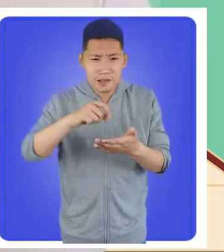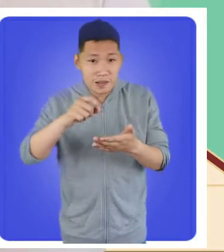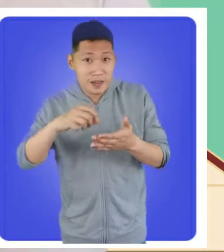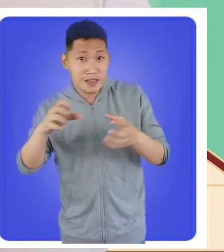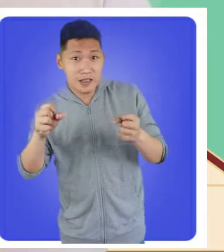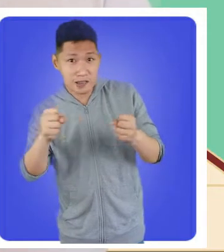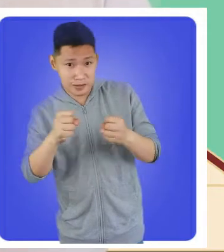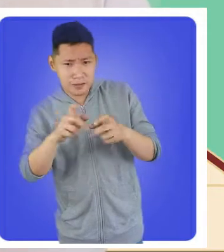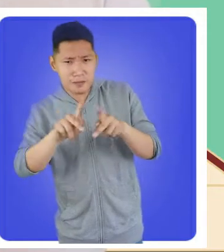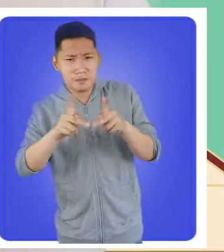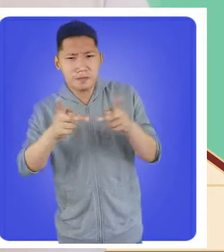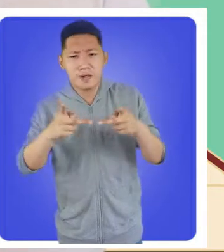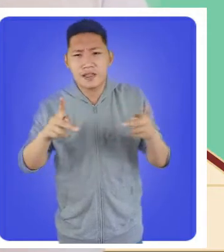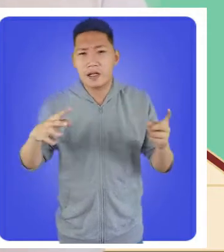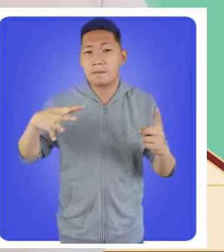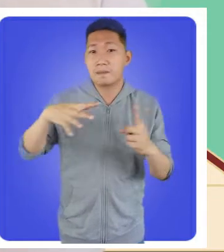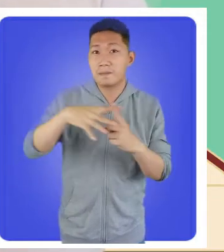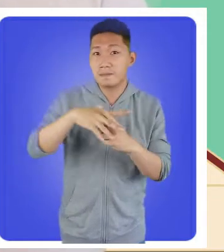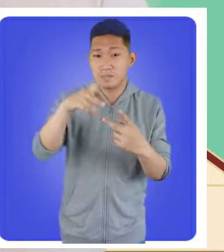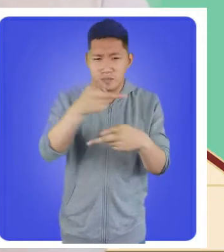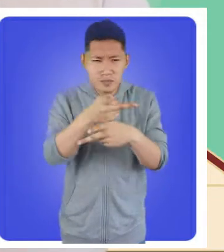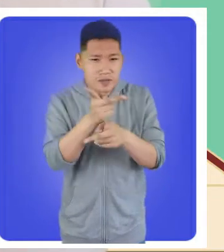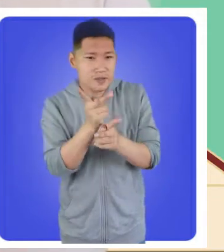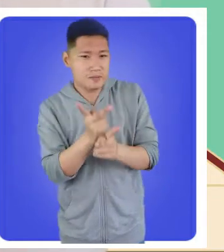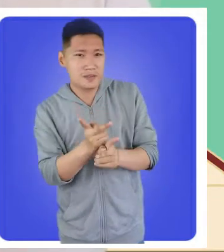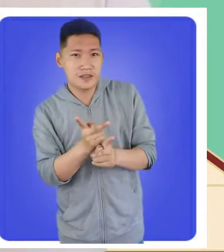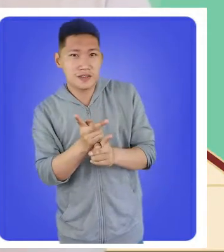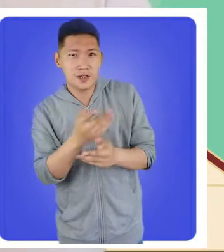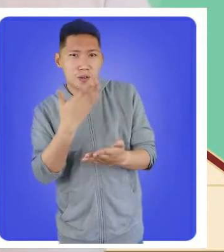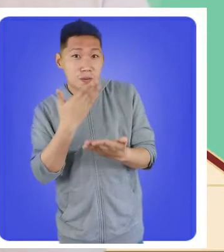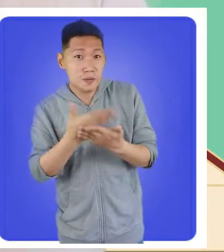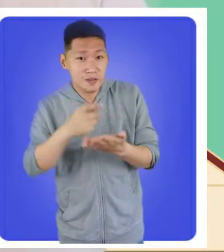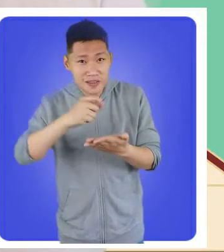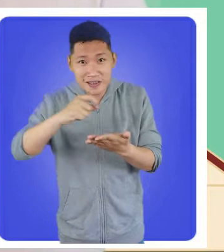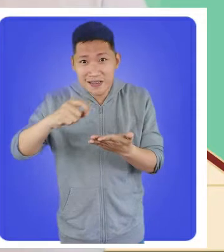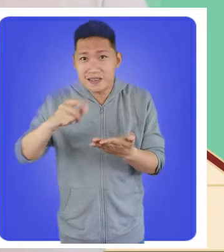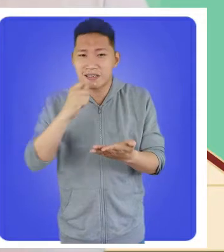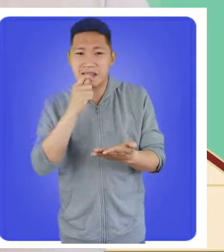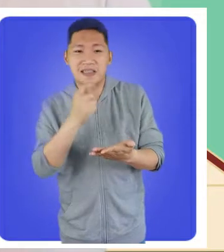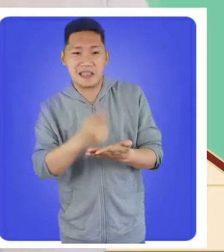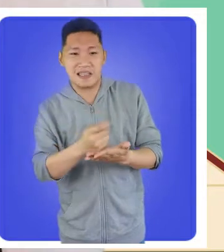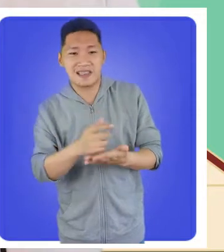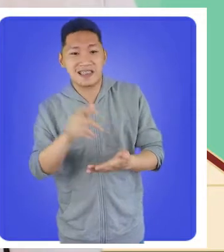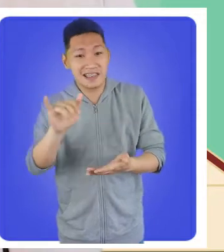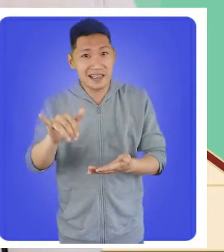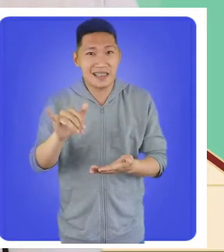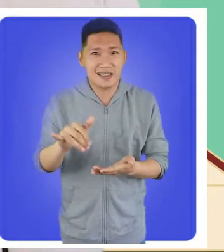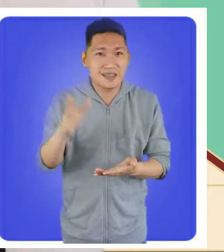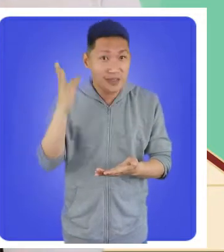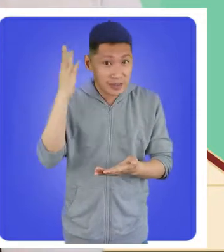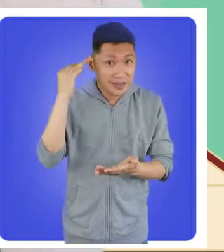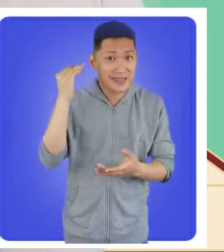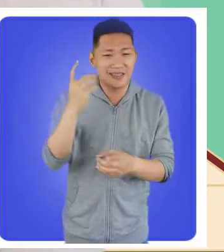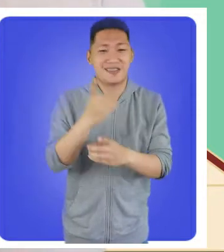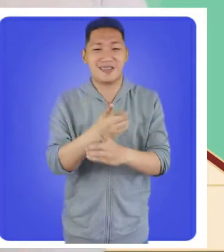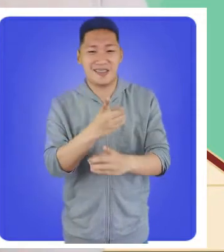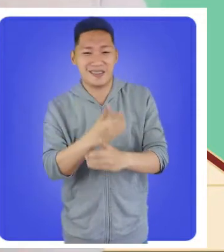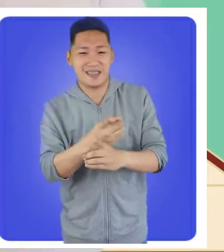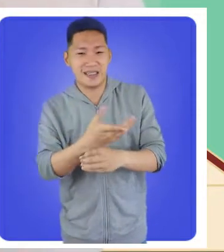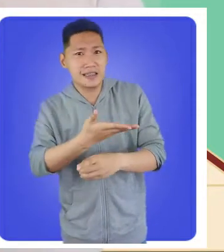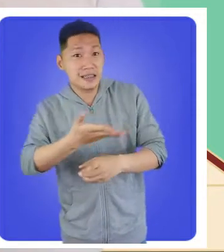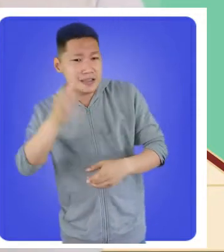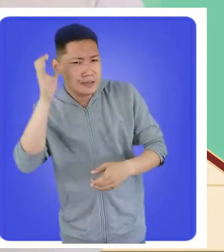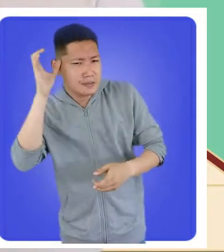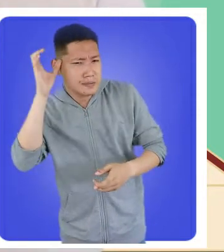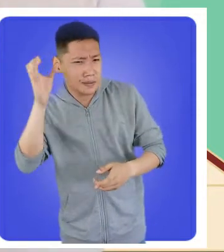write a short composition applying the properties of a well-written text. Yes, you heard it right.